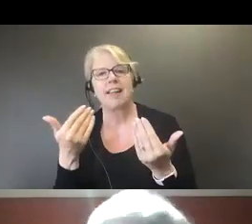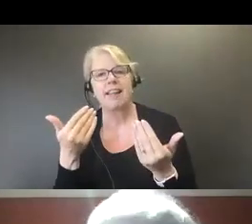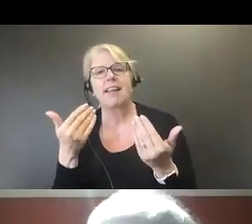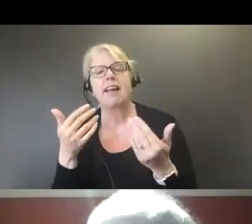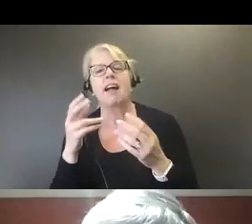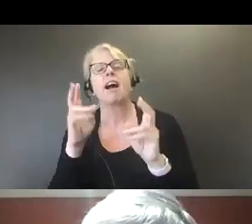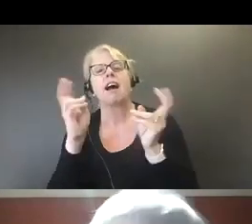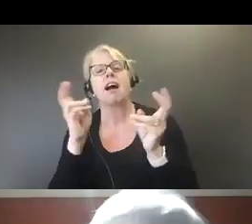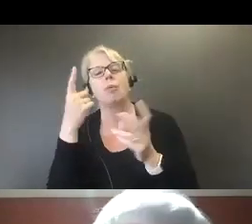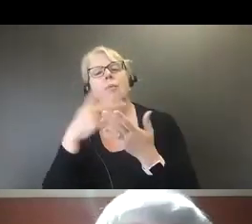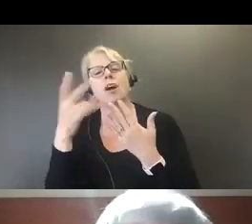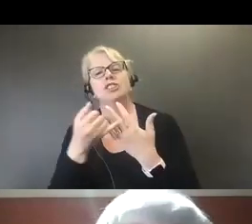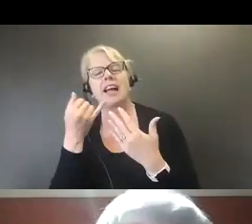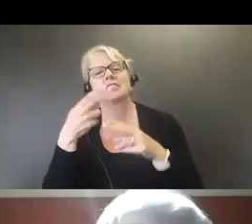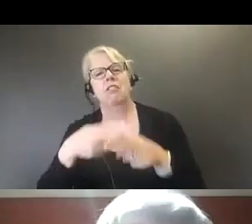called Lonely No More.